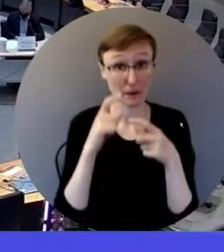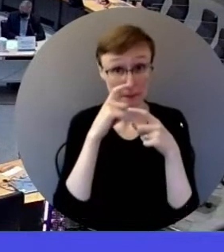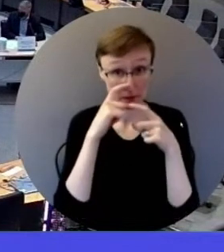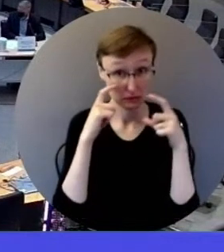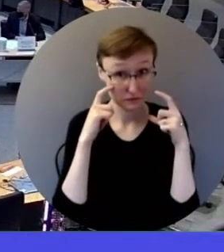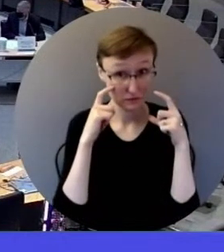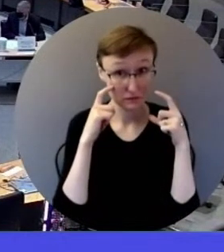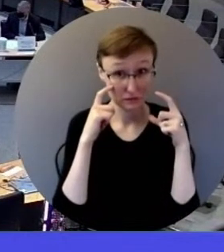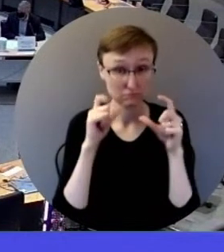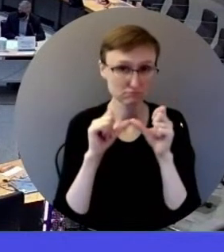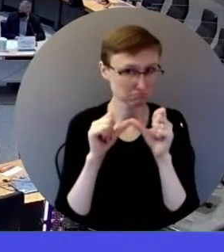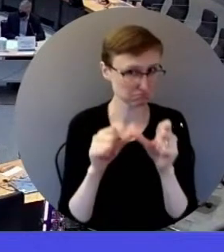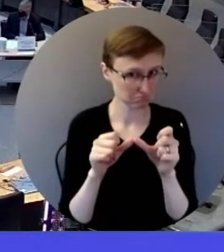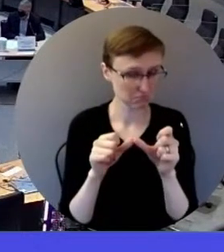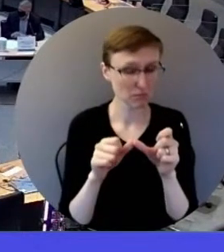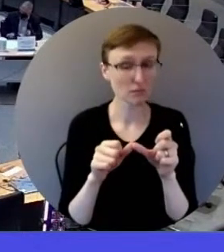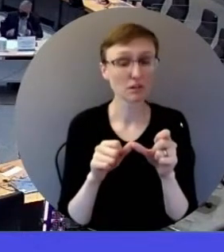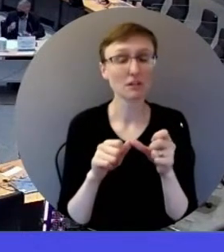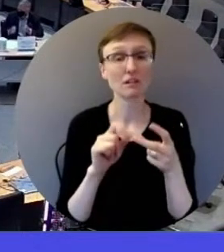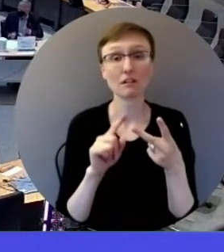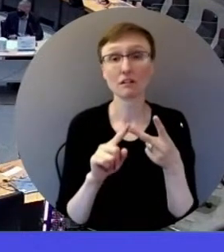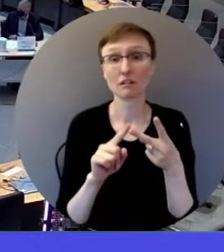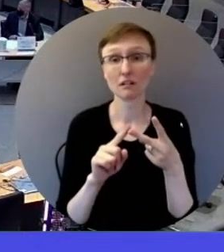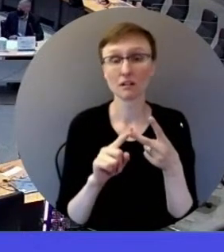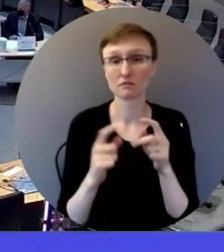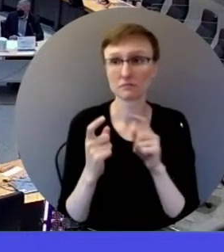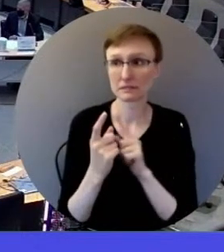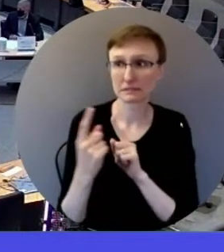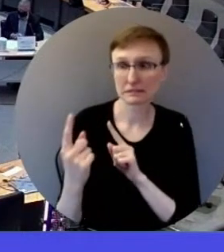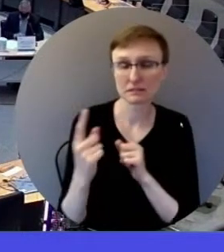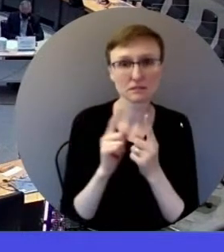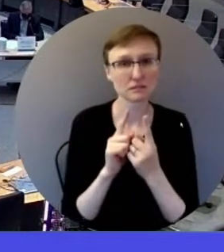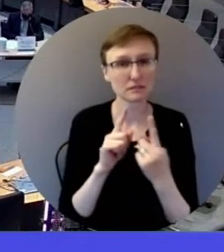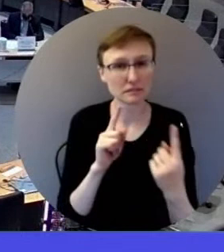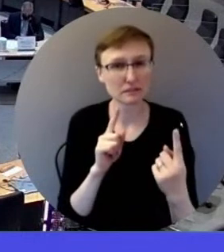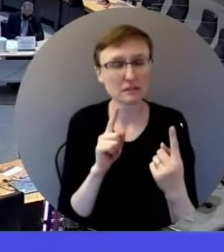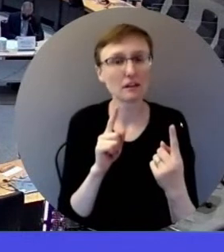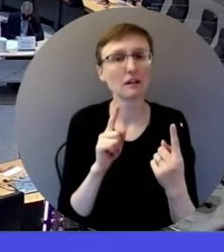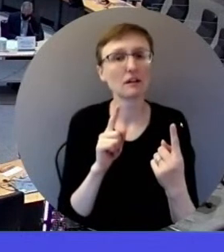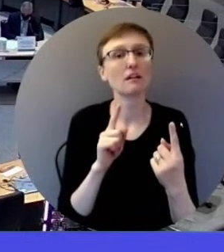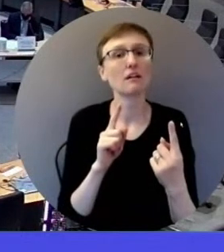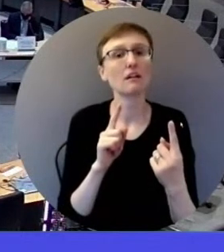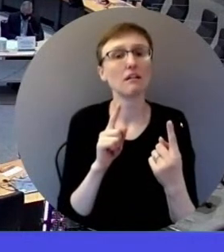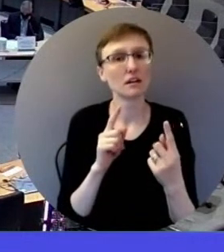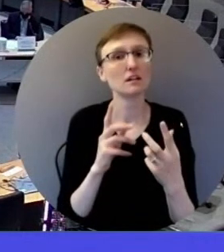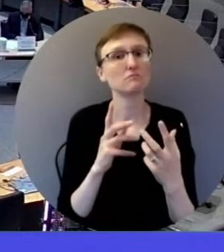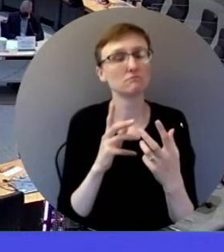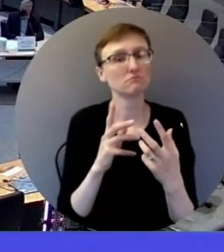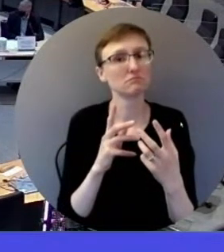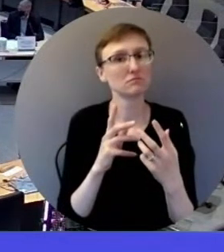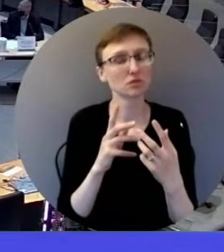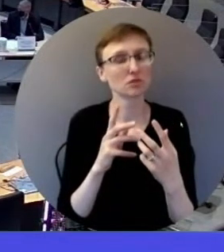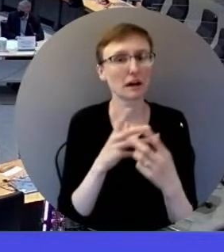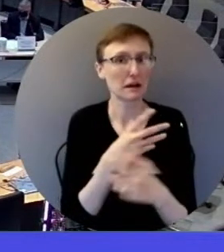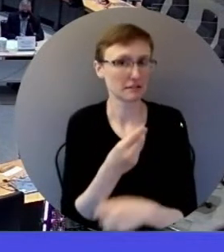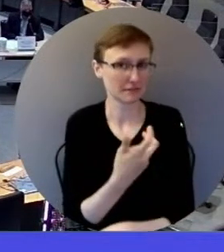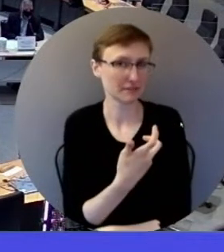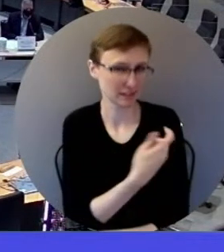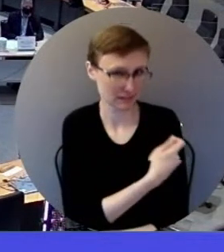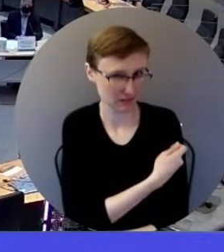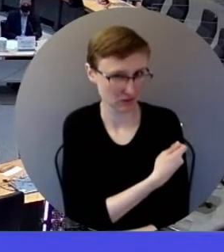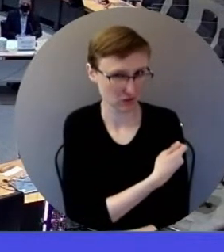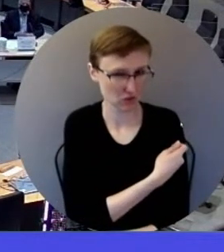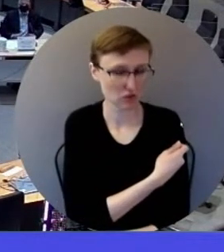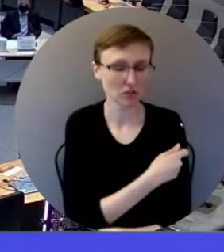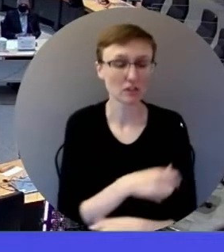we're using and the distance between people and the vaccination rates. And so we need